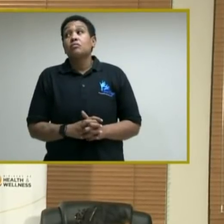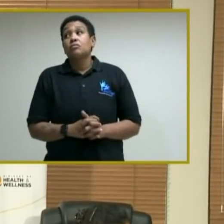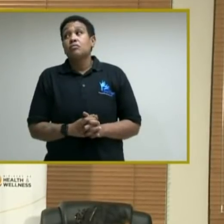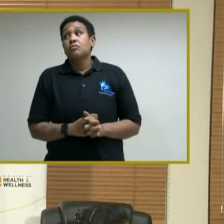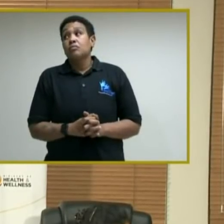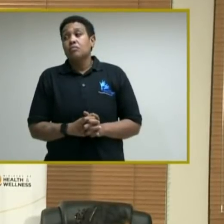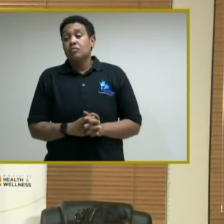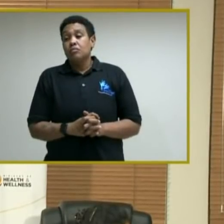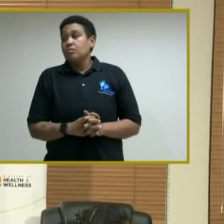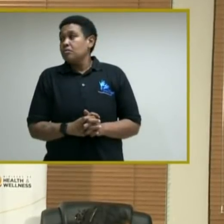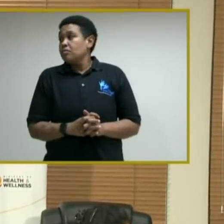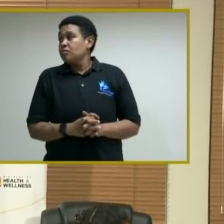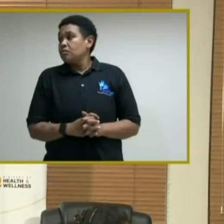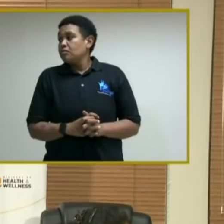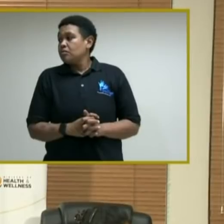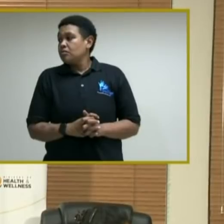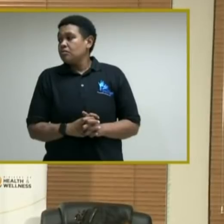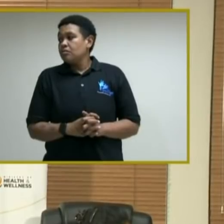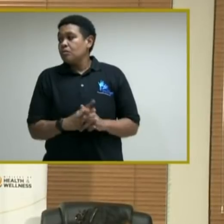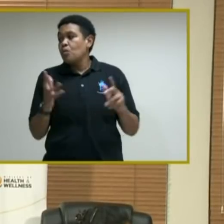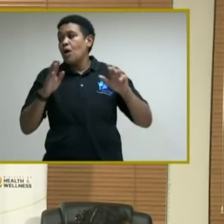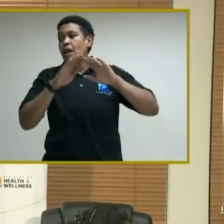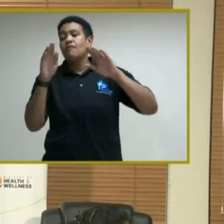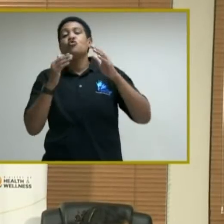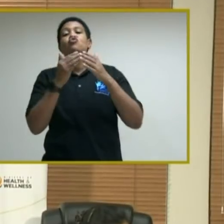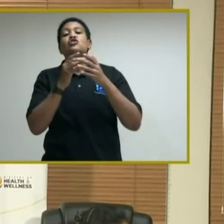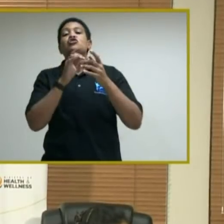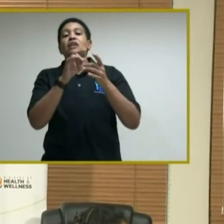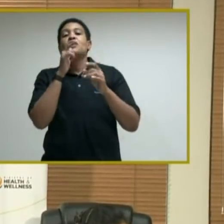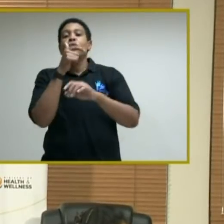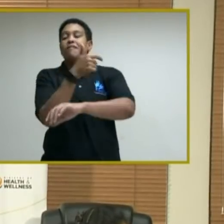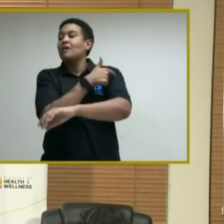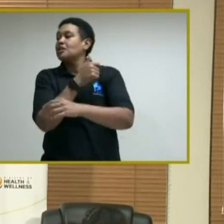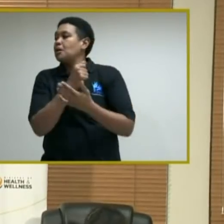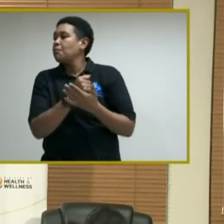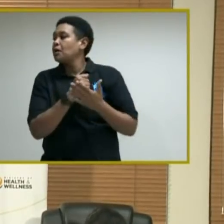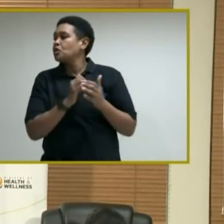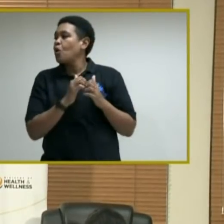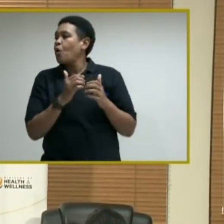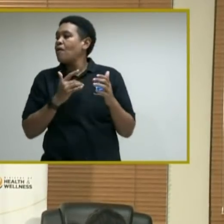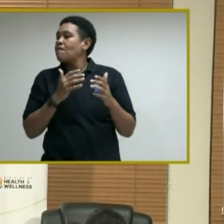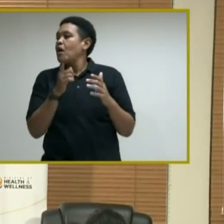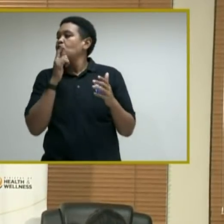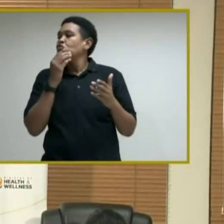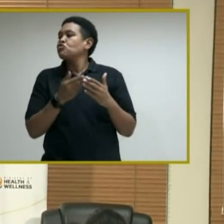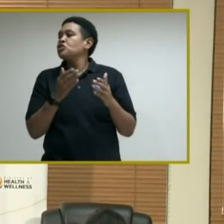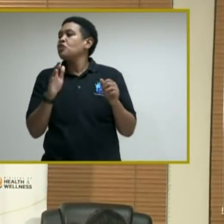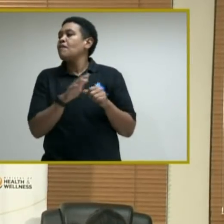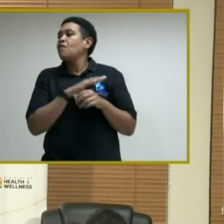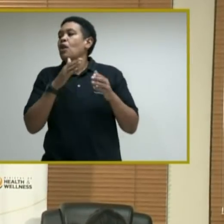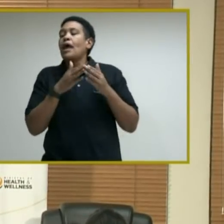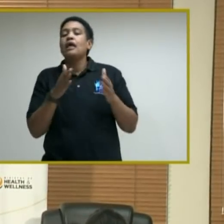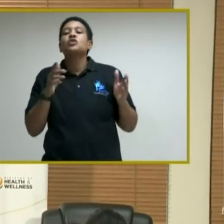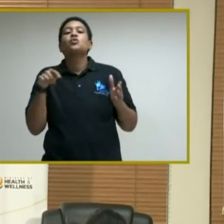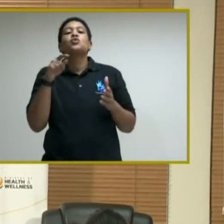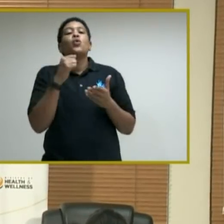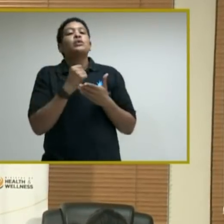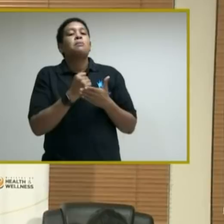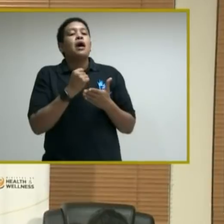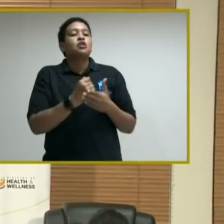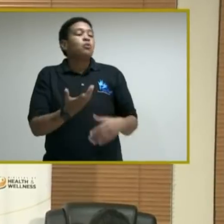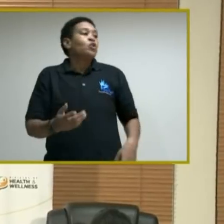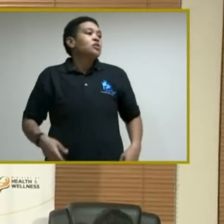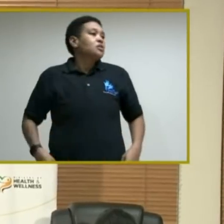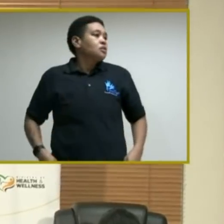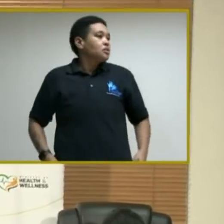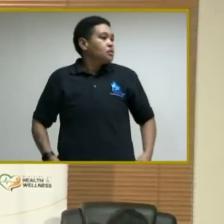passports. What's the status of that? How far are you into a full execution or rollout of those passports?